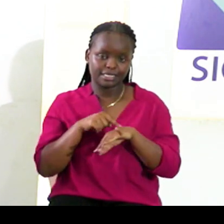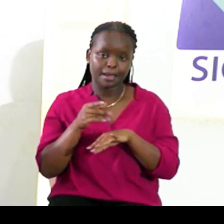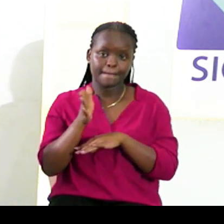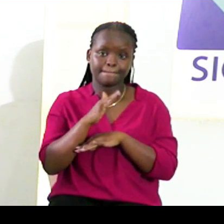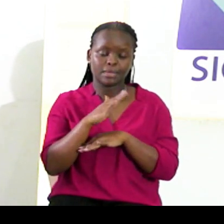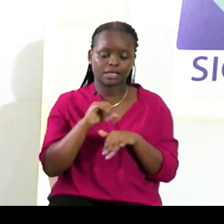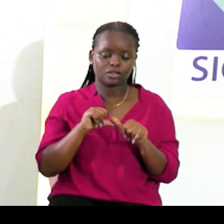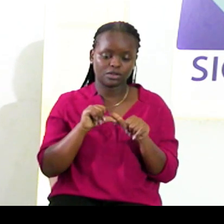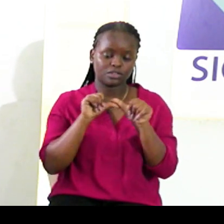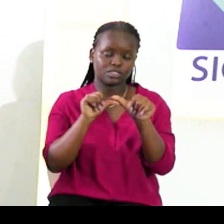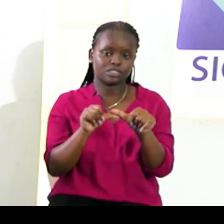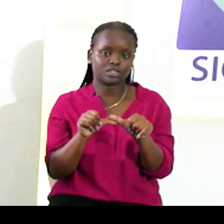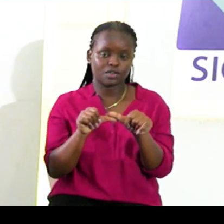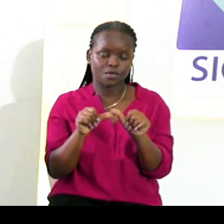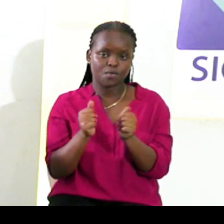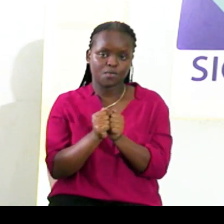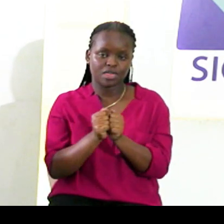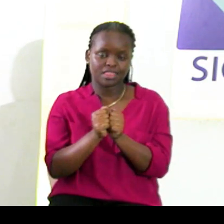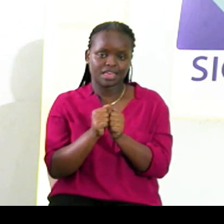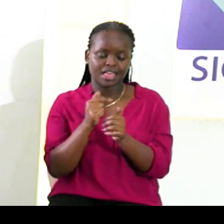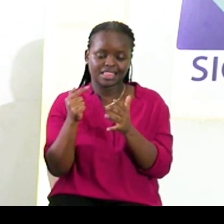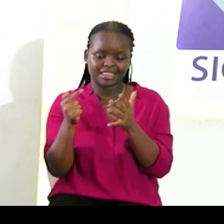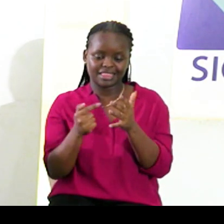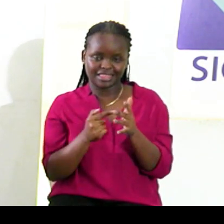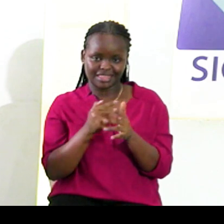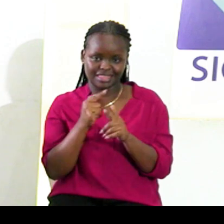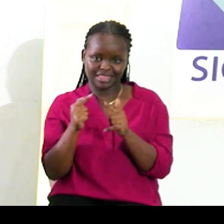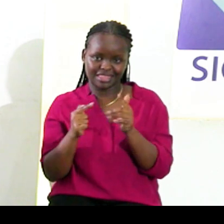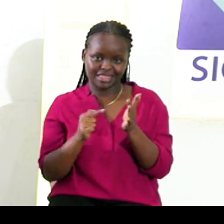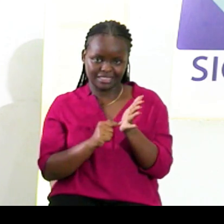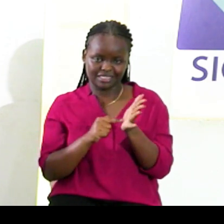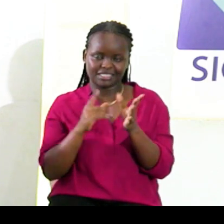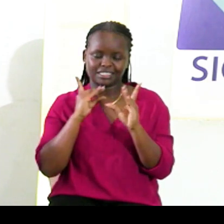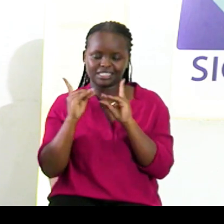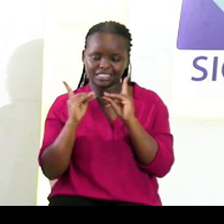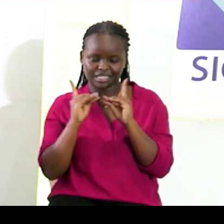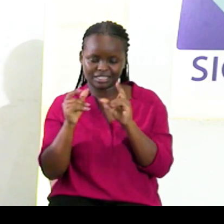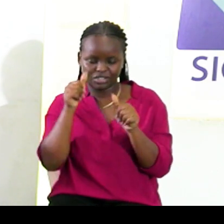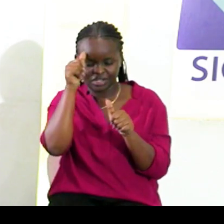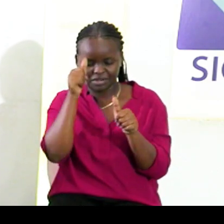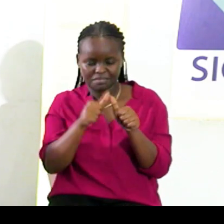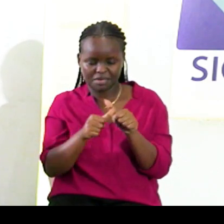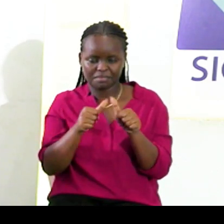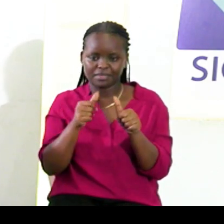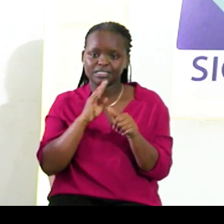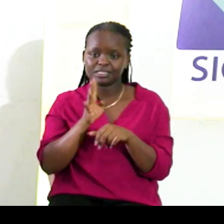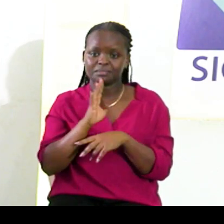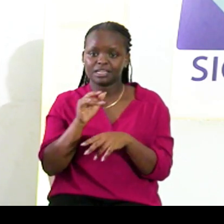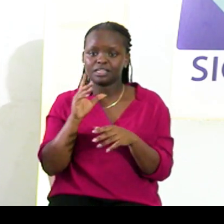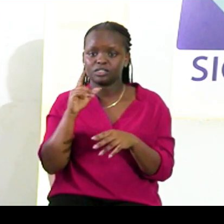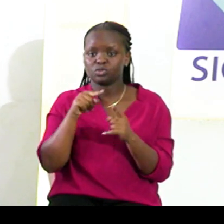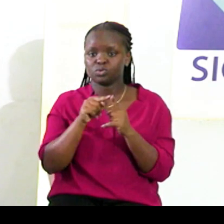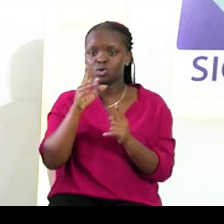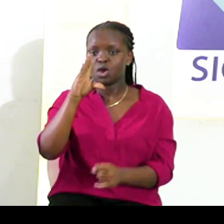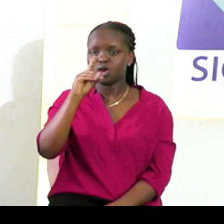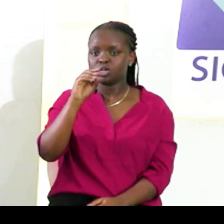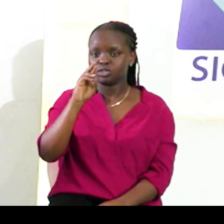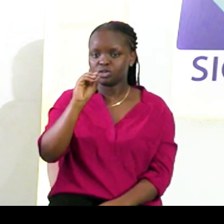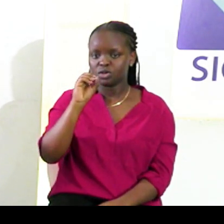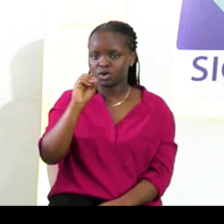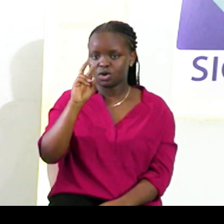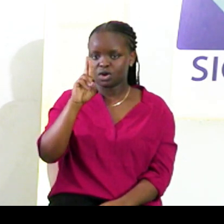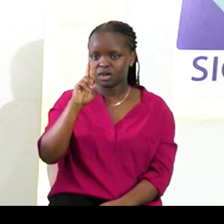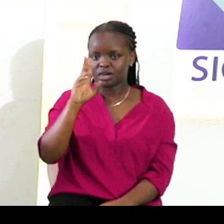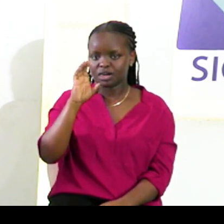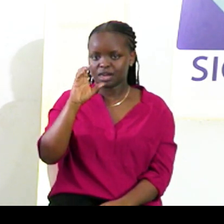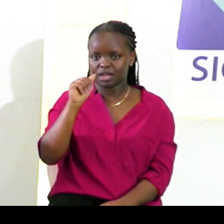we'll continue with this discussion. Remember, we are talking to Dorcas Nyaboy, an